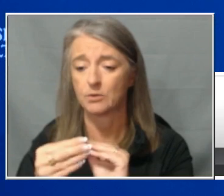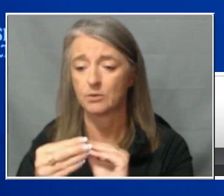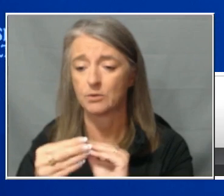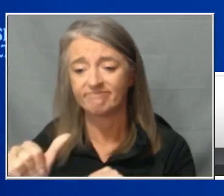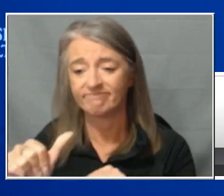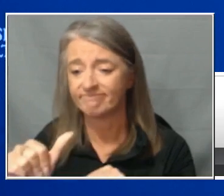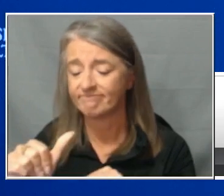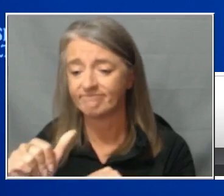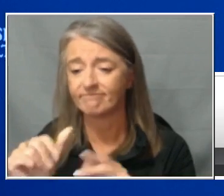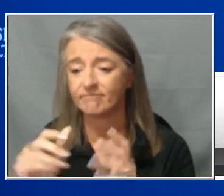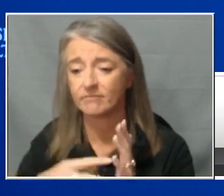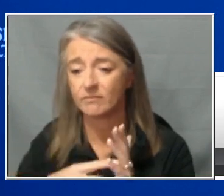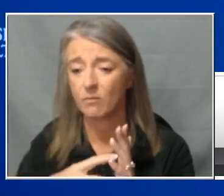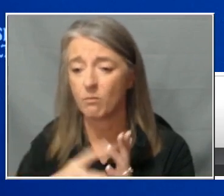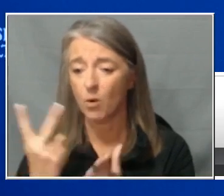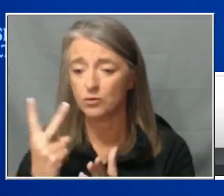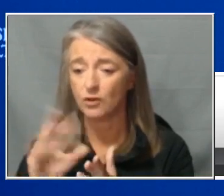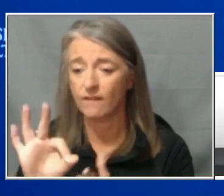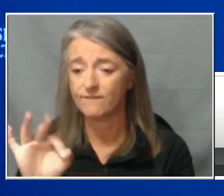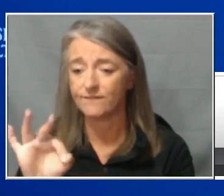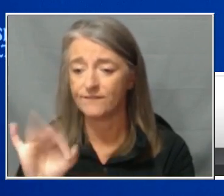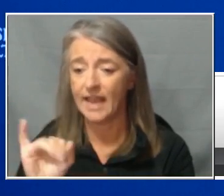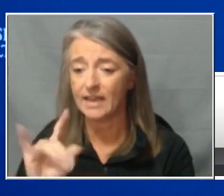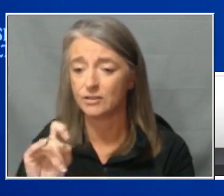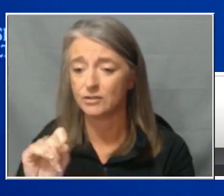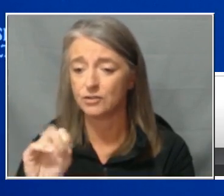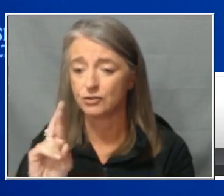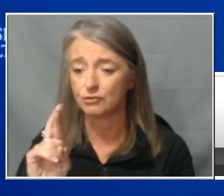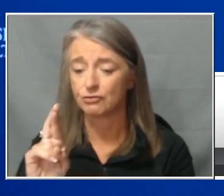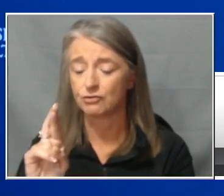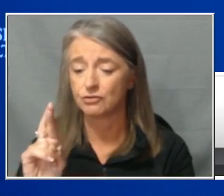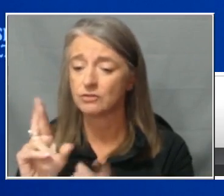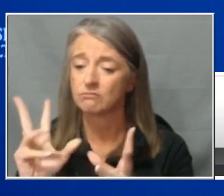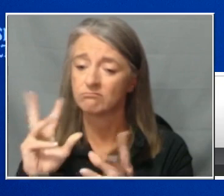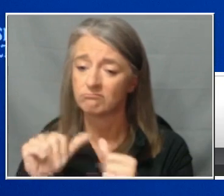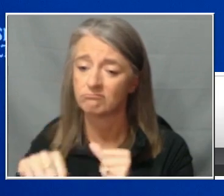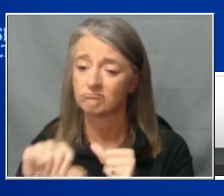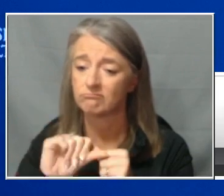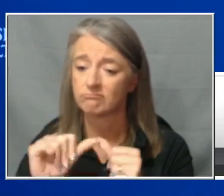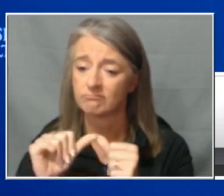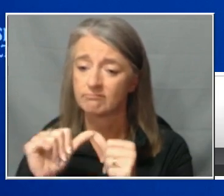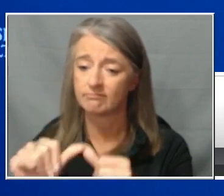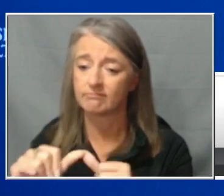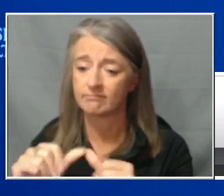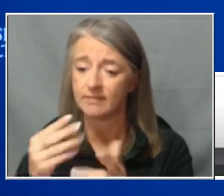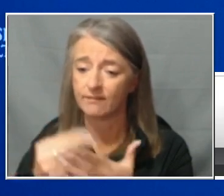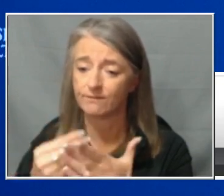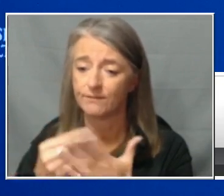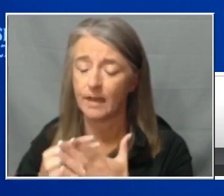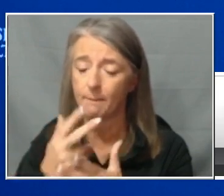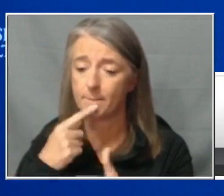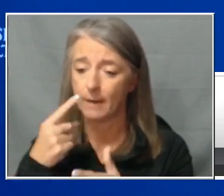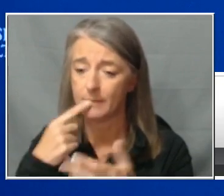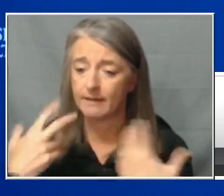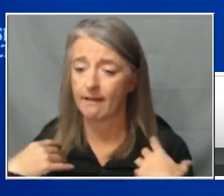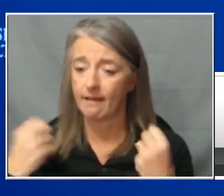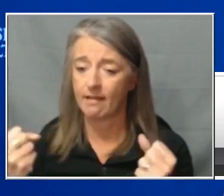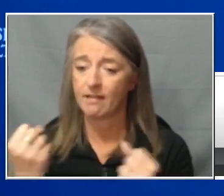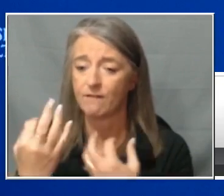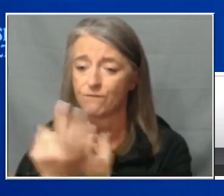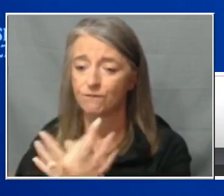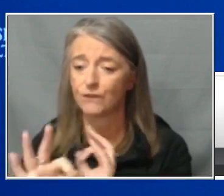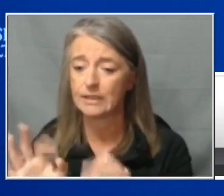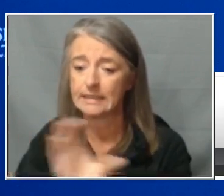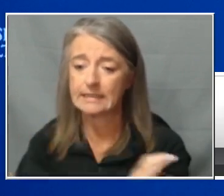certainly multifactorial. That's why we need to continue to fund public health facilities, free clinics,